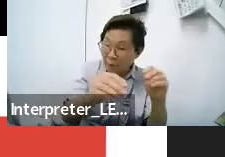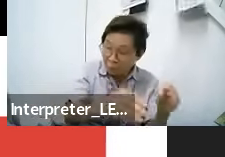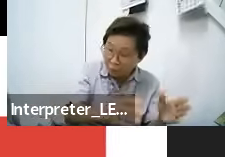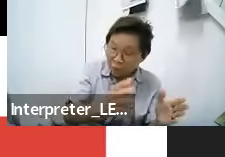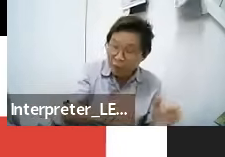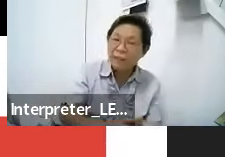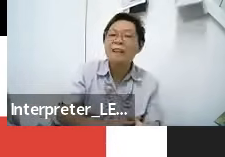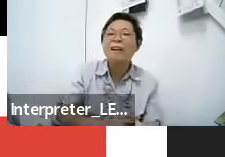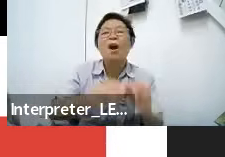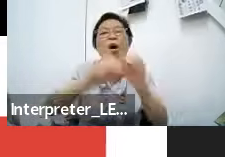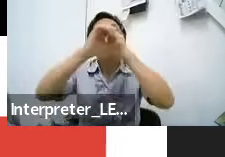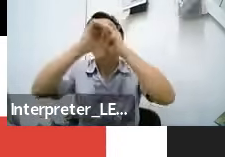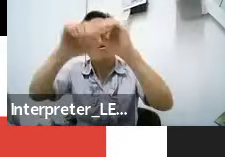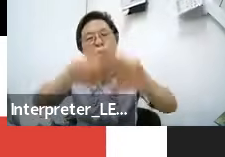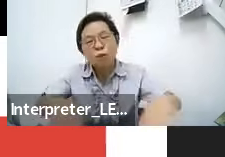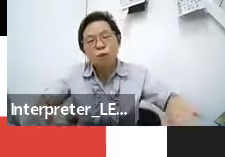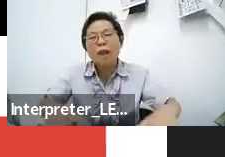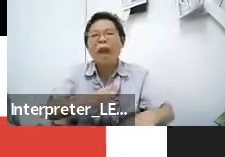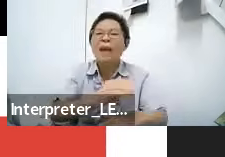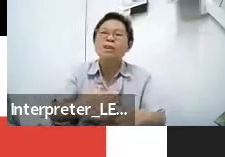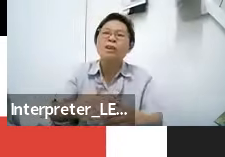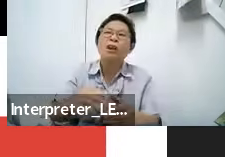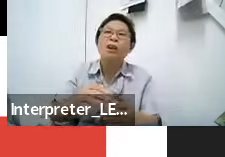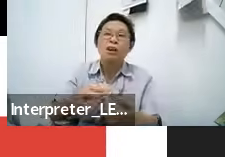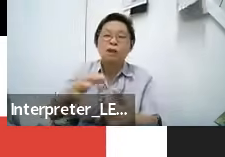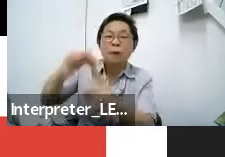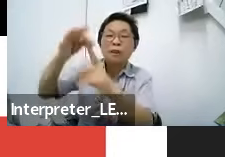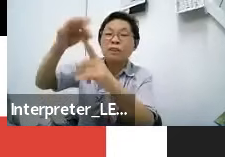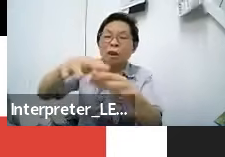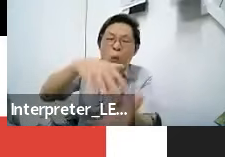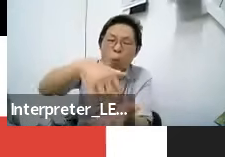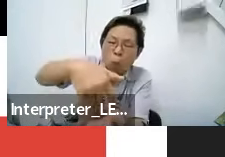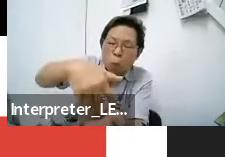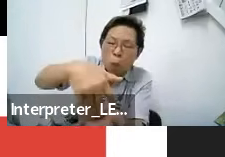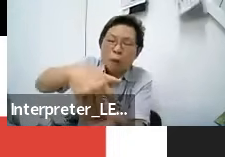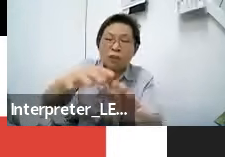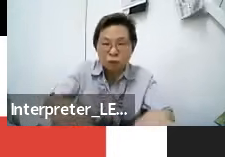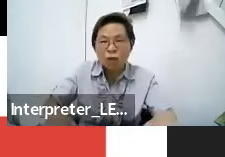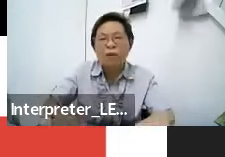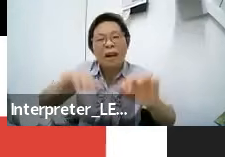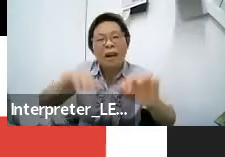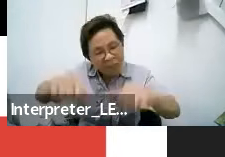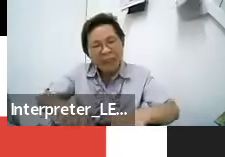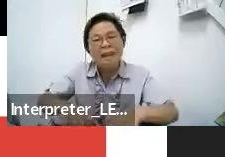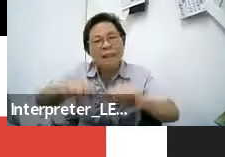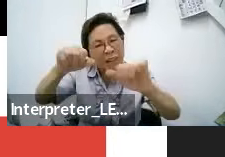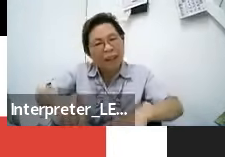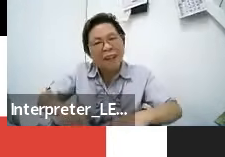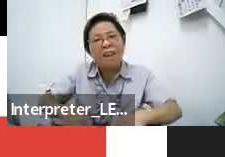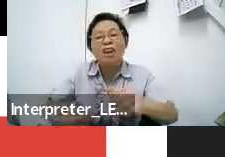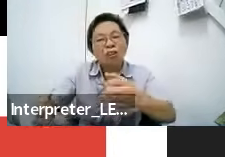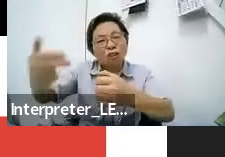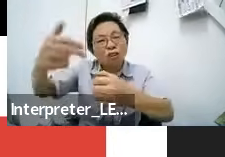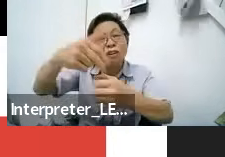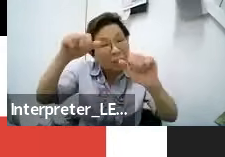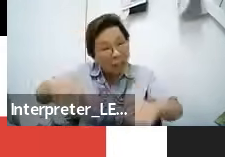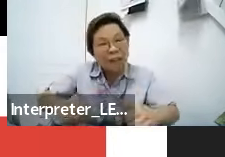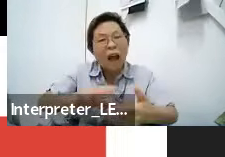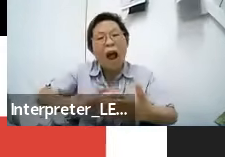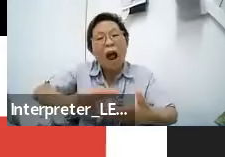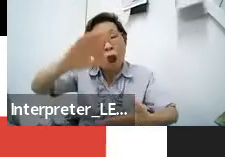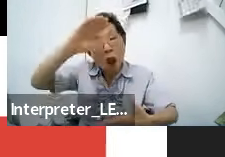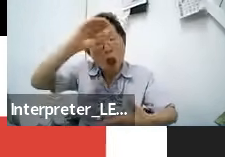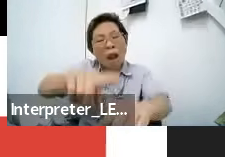especially those in vulnerable situations, should all have access to lifelong learning opportunities that help them